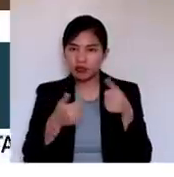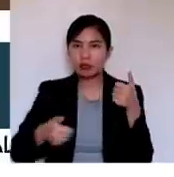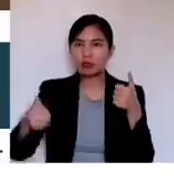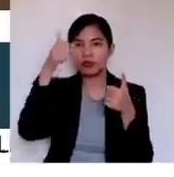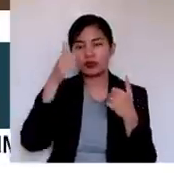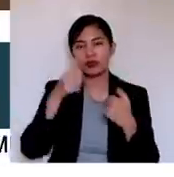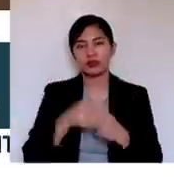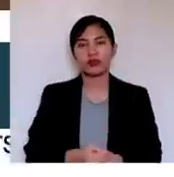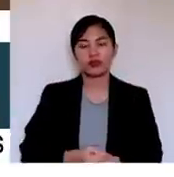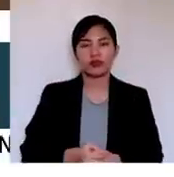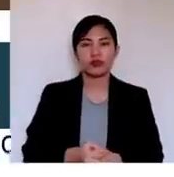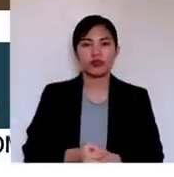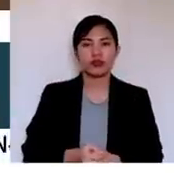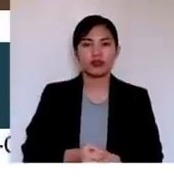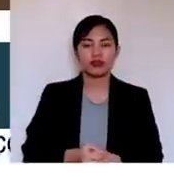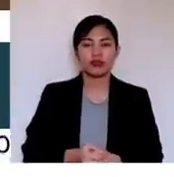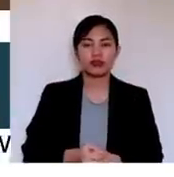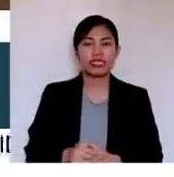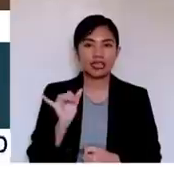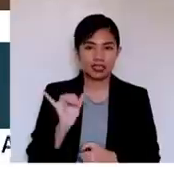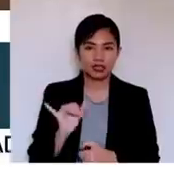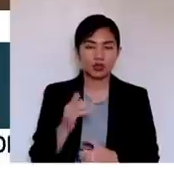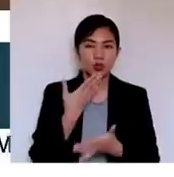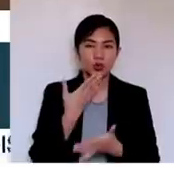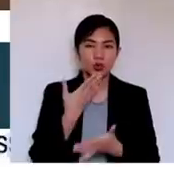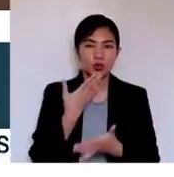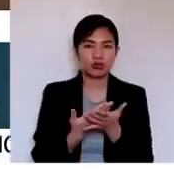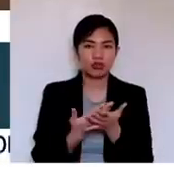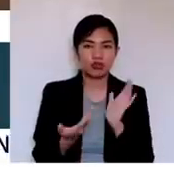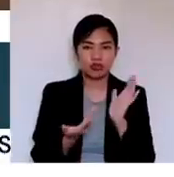statistically weighty enough to have